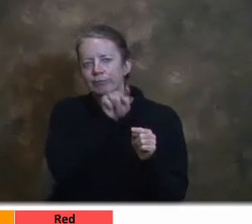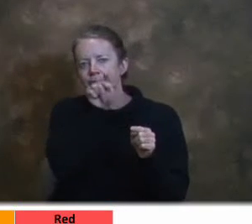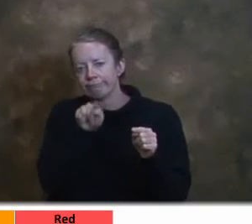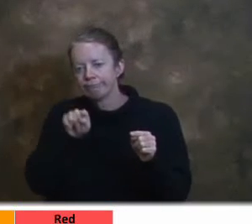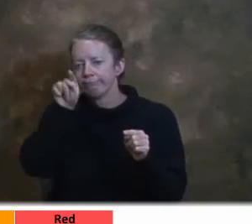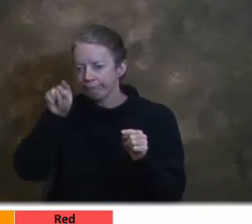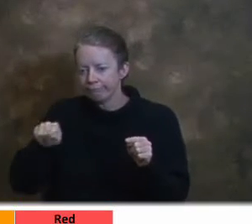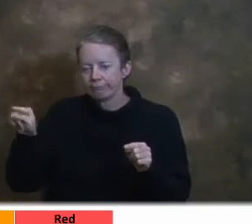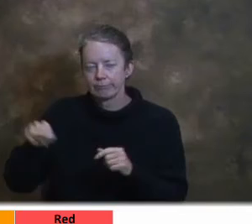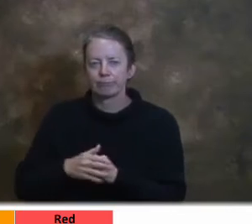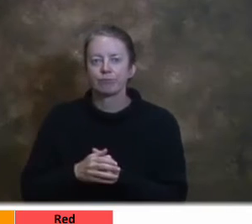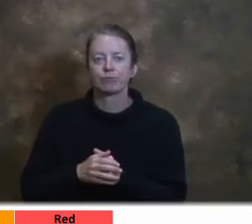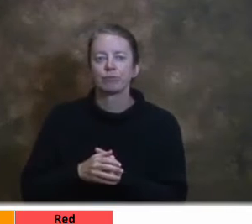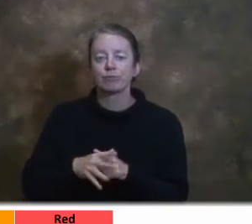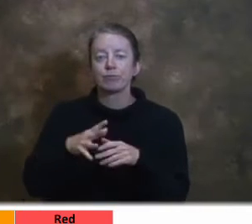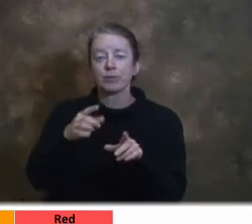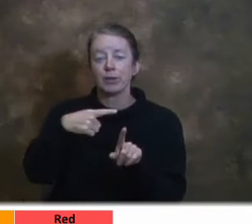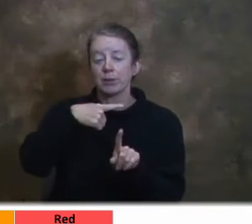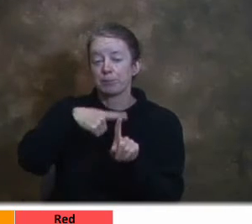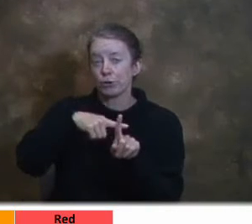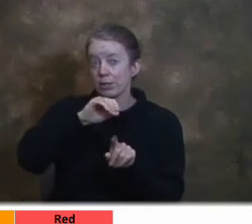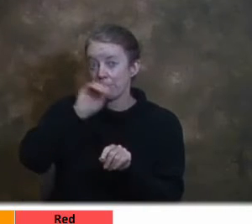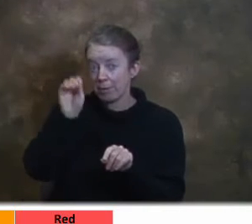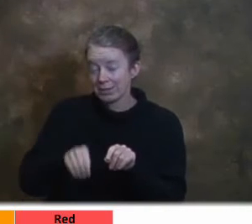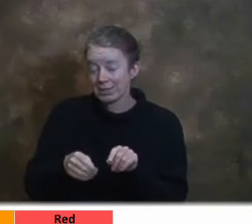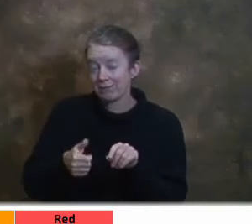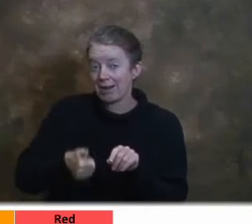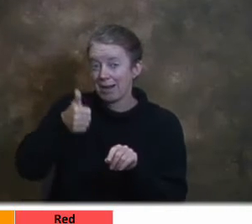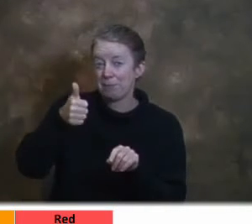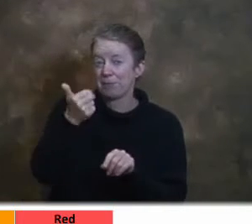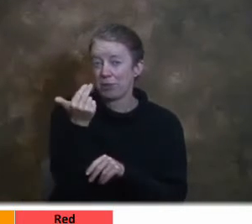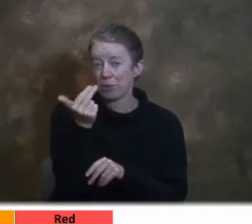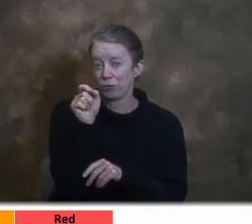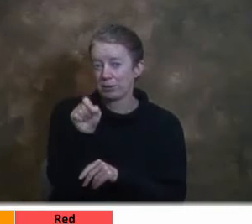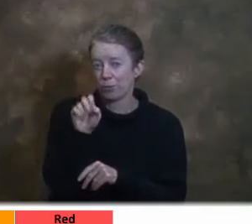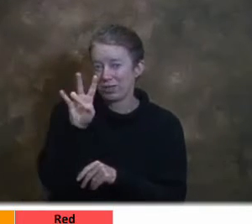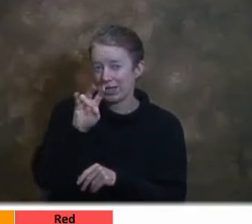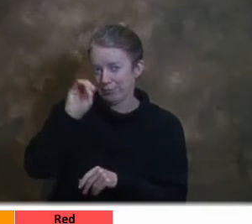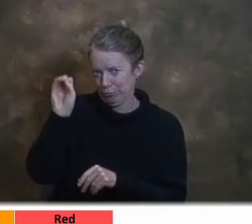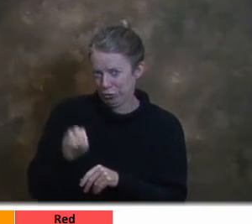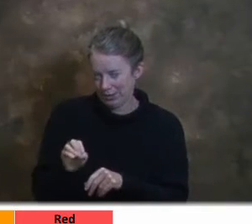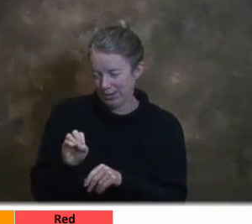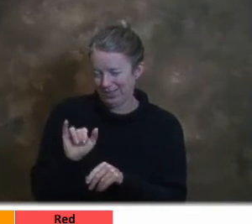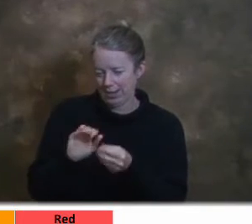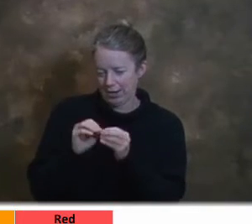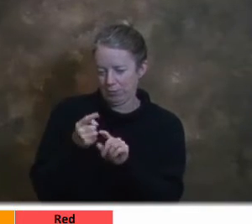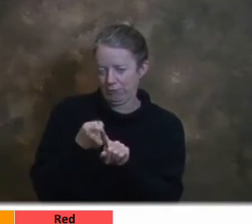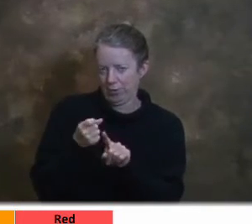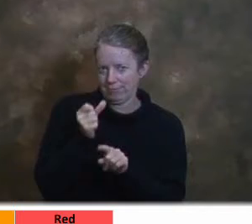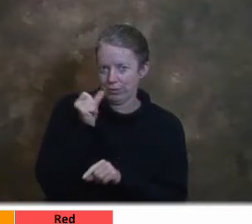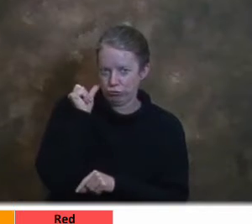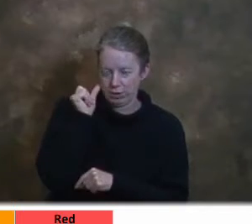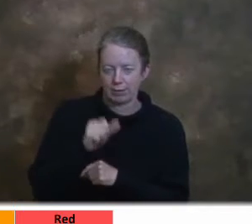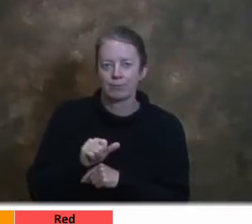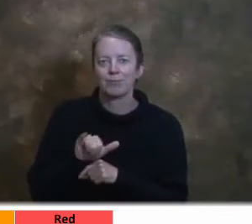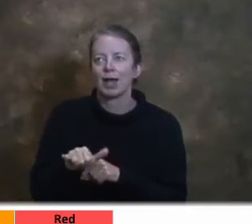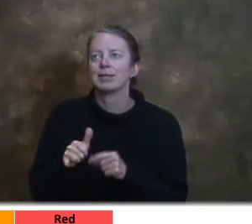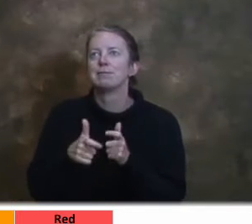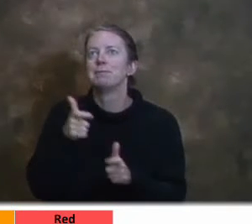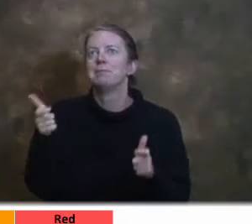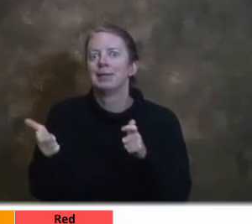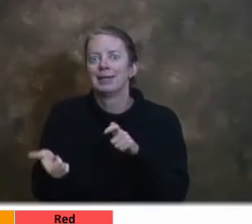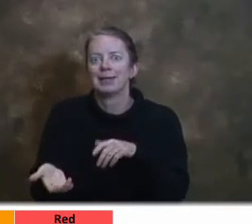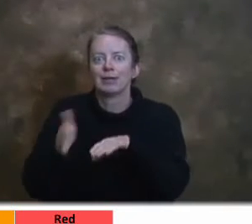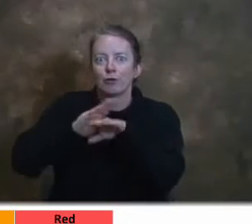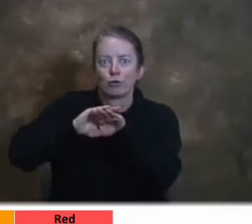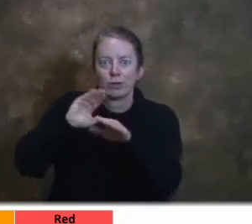percent positivity has increased to 13.7% as of yesterday. This is also a significant increase from just 1